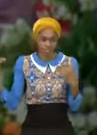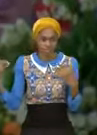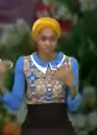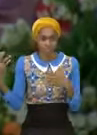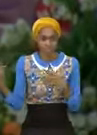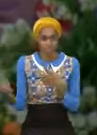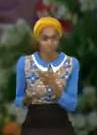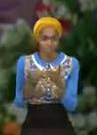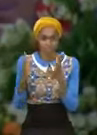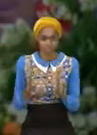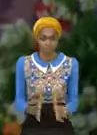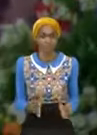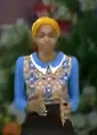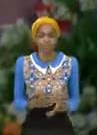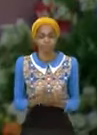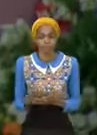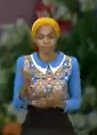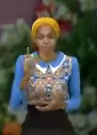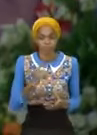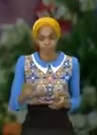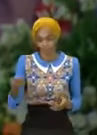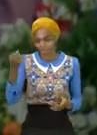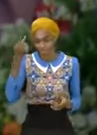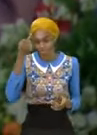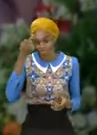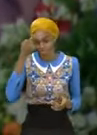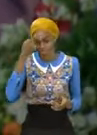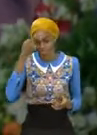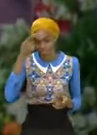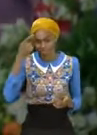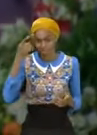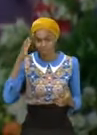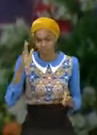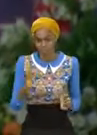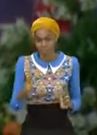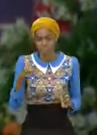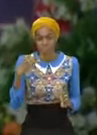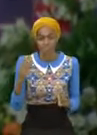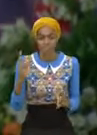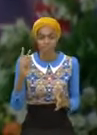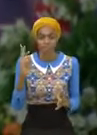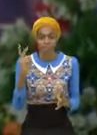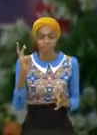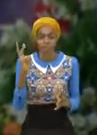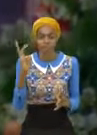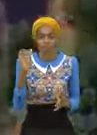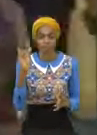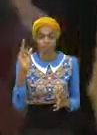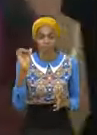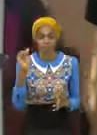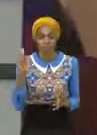The Excellency Deputy Governor of Kwara State, you are welcome. God bless you, sir.